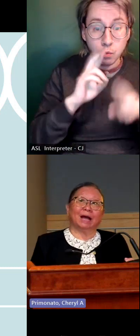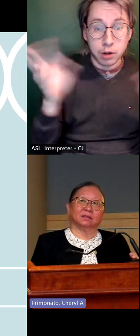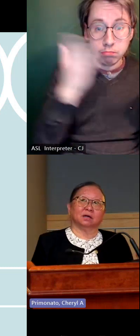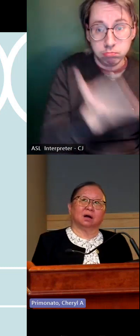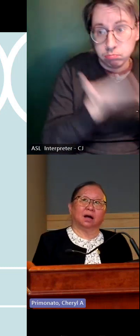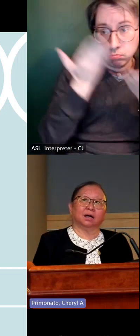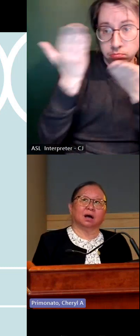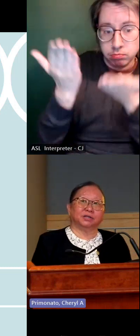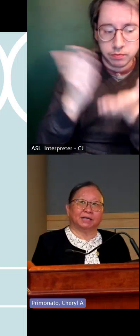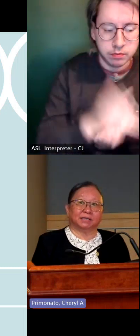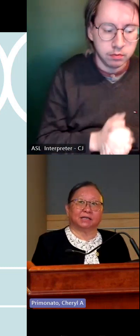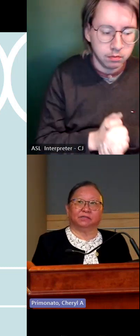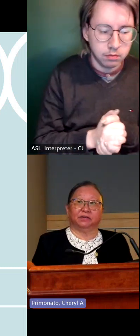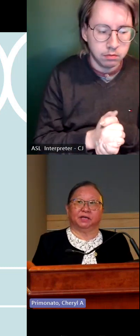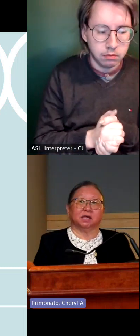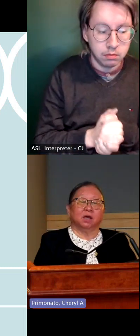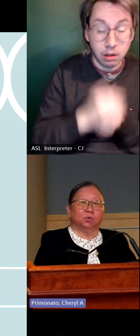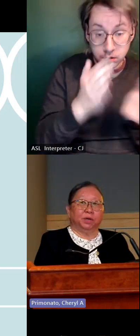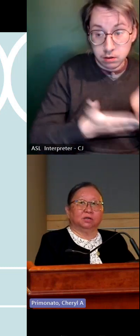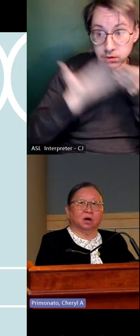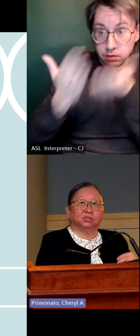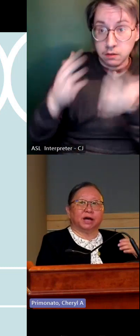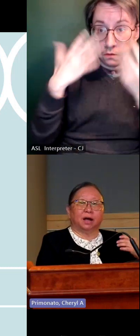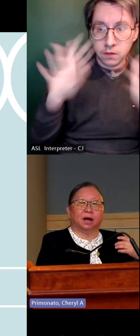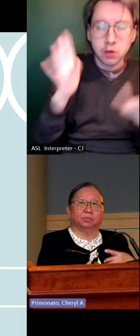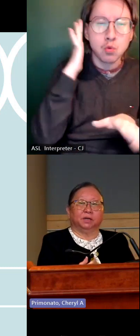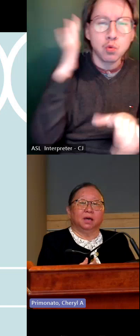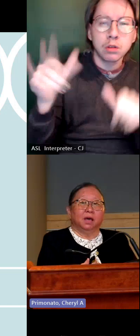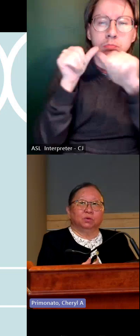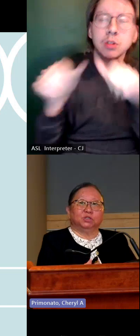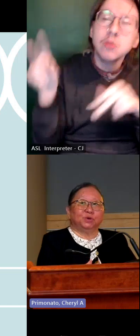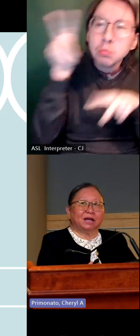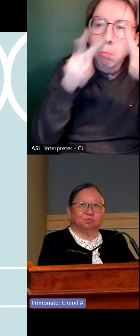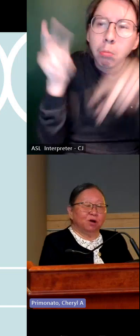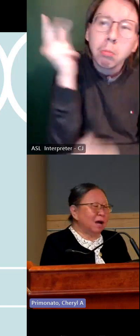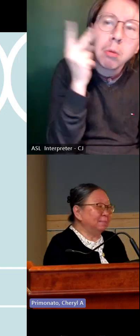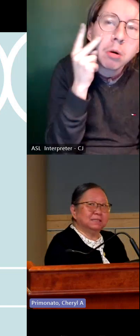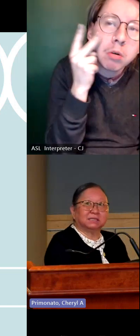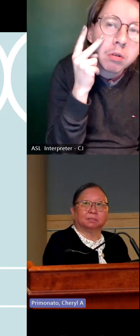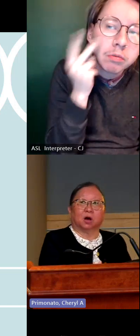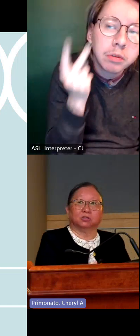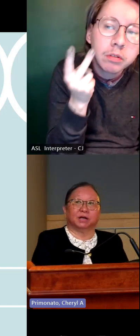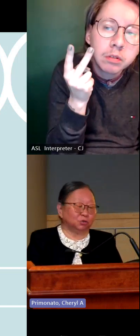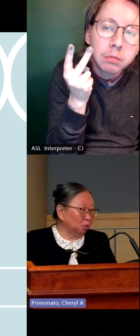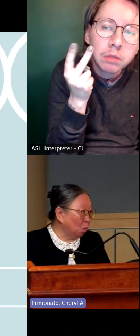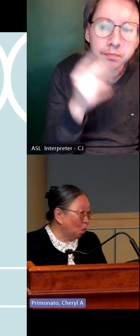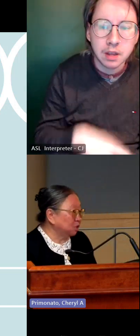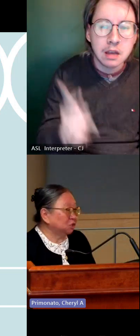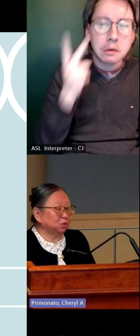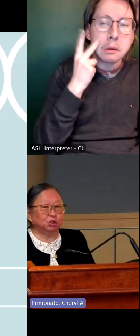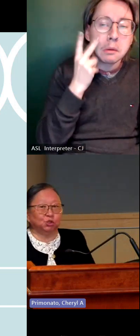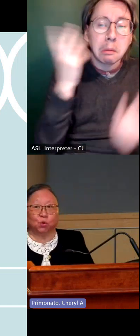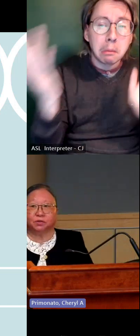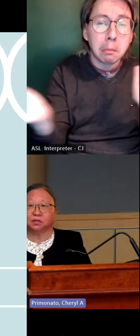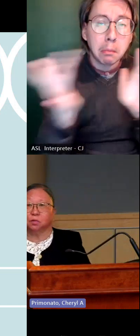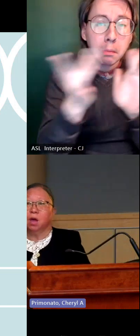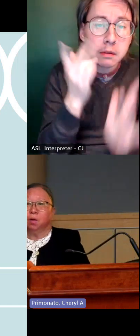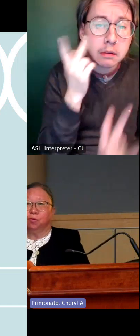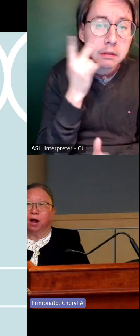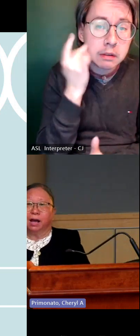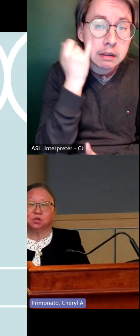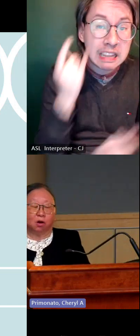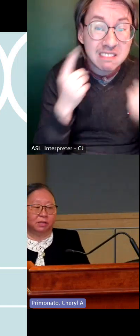Then we will track the contract activities. We track the prime and subcontractor awards to ensure